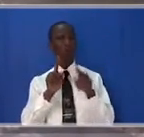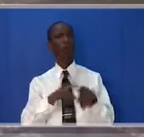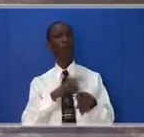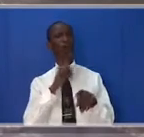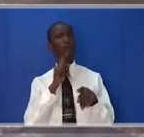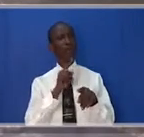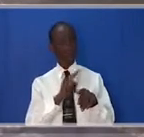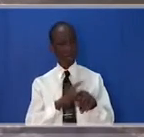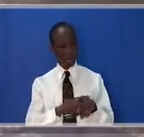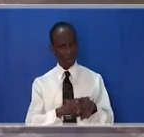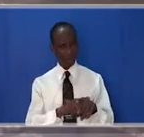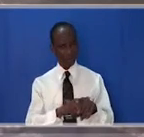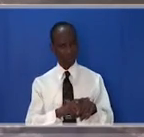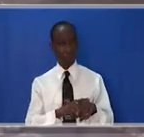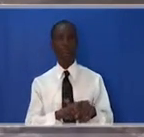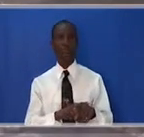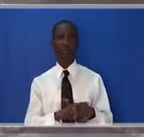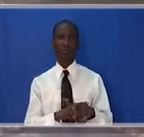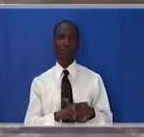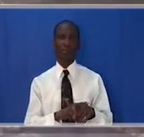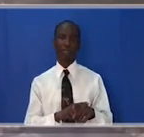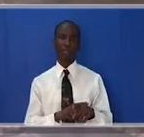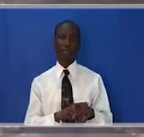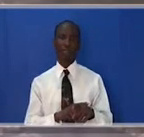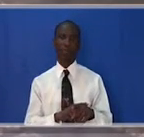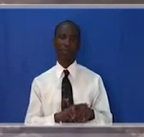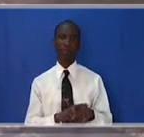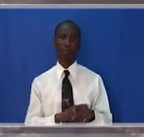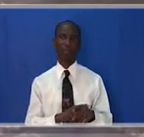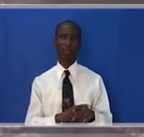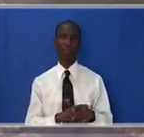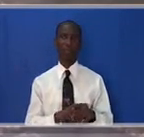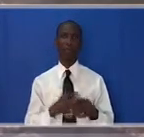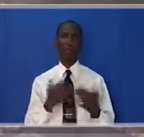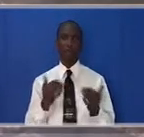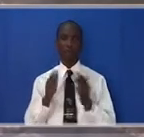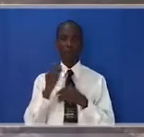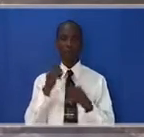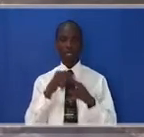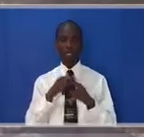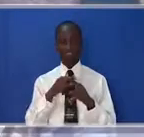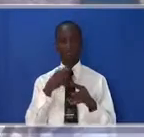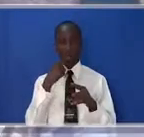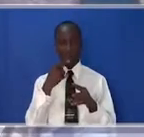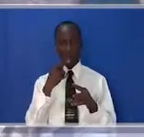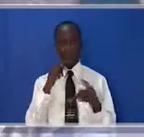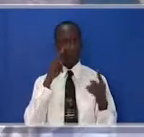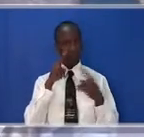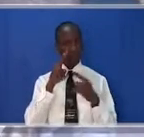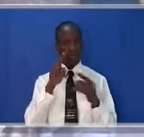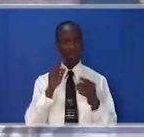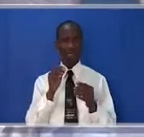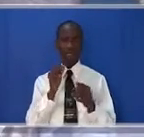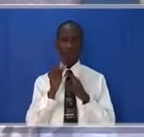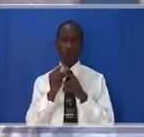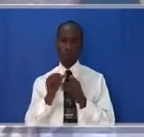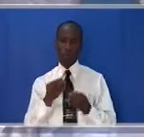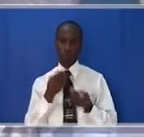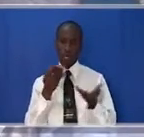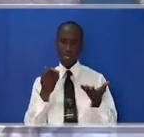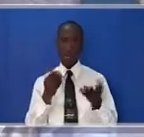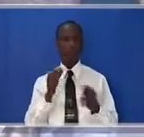wo omai Israel mo ama ninu yano. Eni wiasi yina. No di nisembe shene num, na wachile chile di